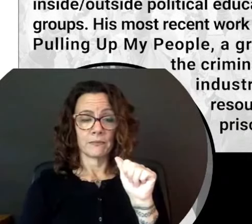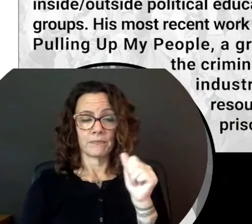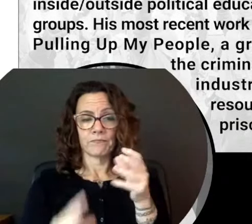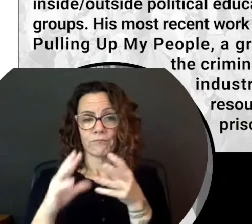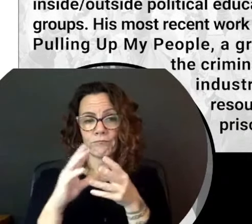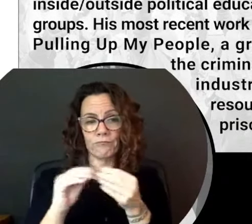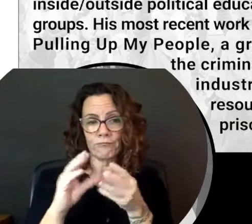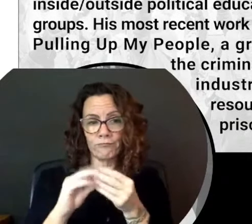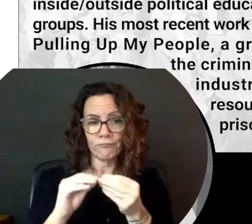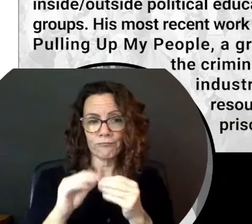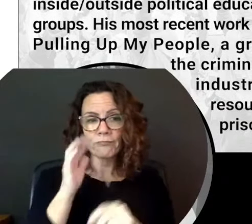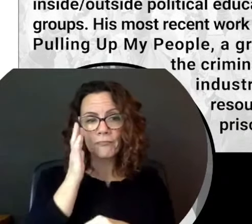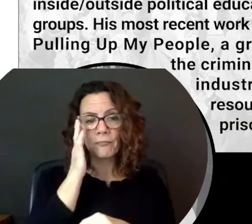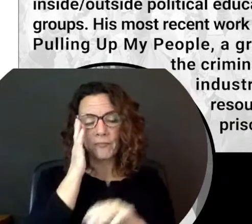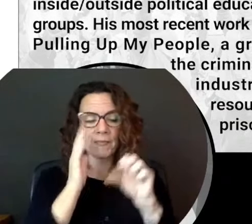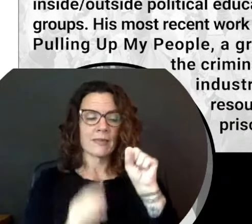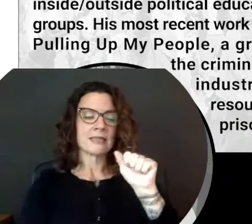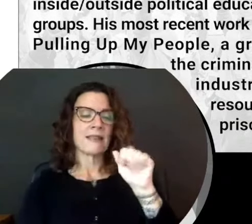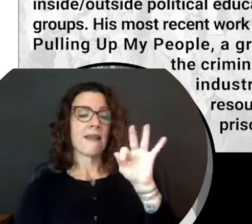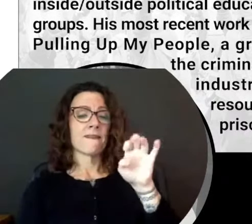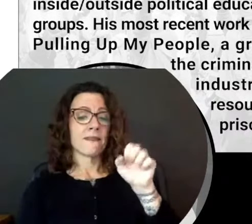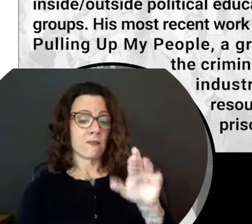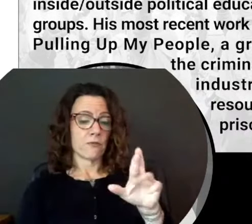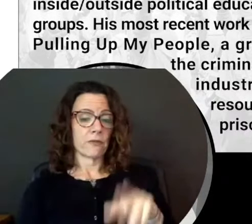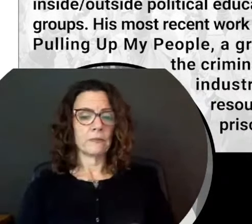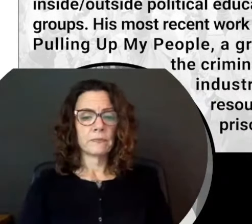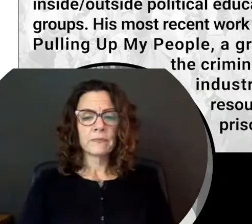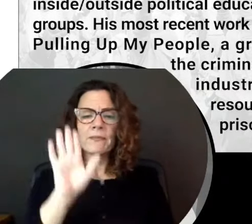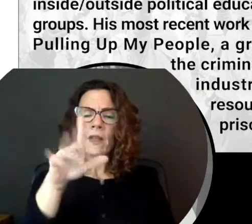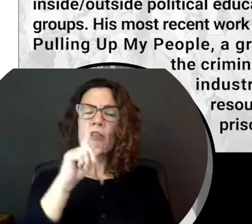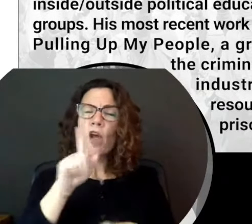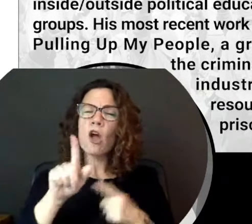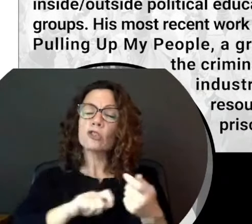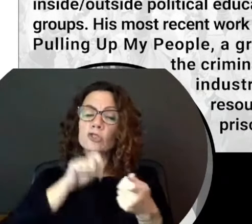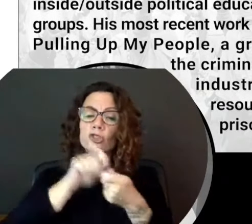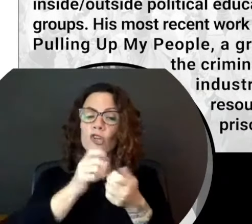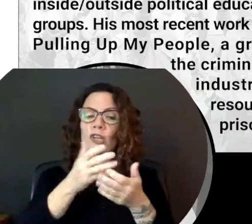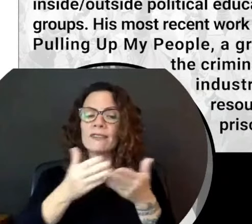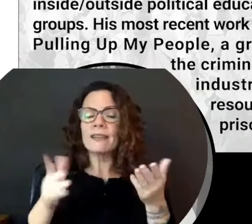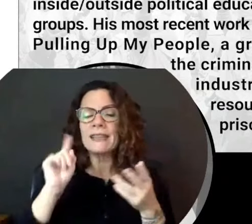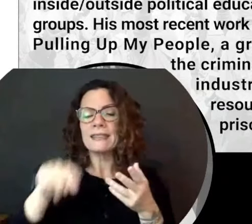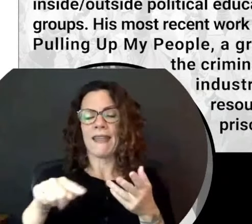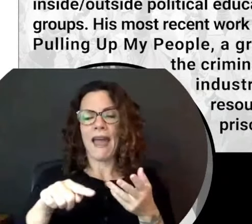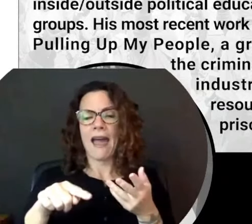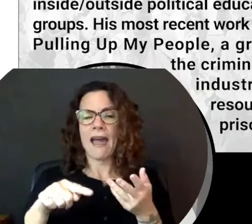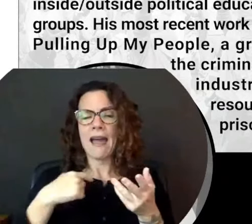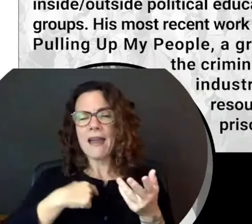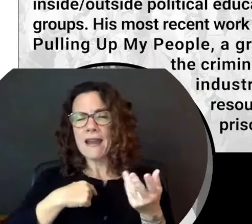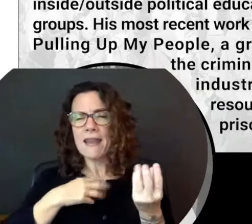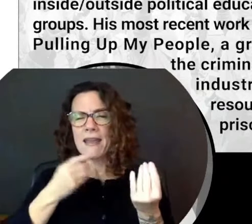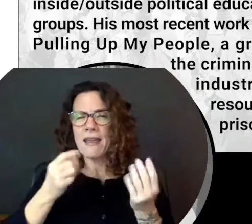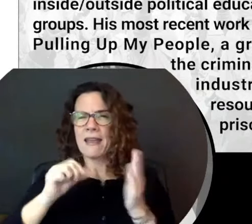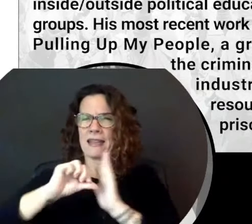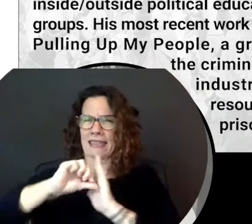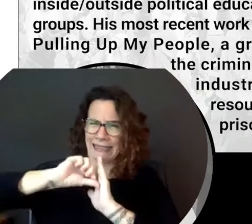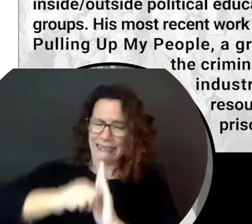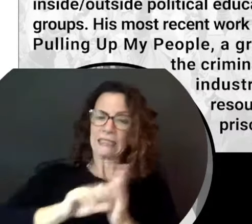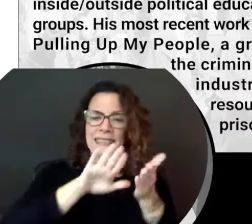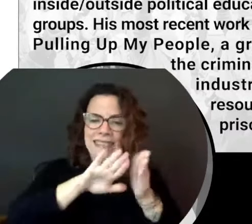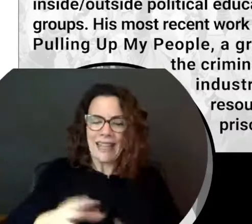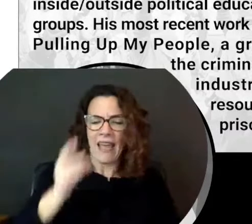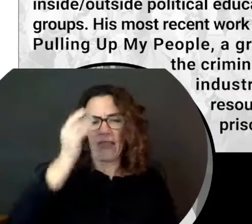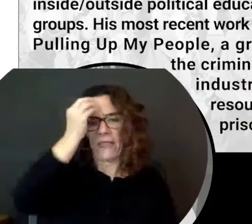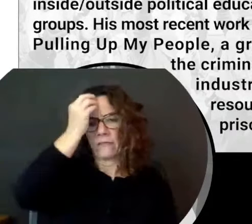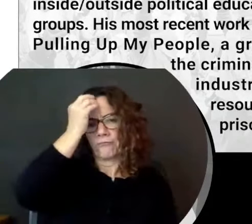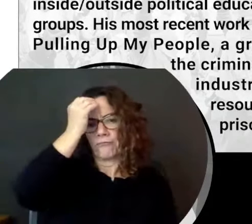them. Living in a toxic prison is one of them. And all prisons are toxic. All prisons